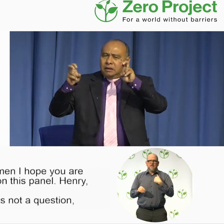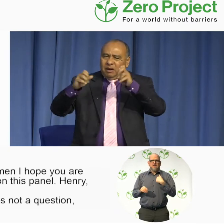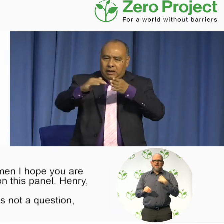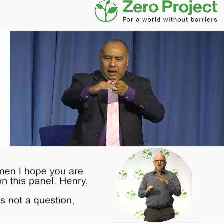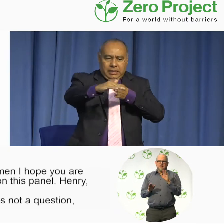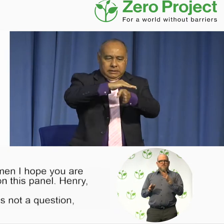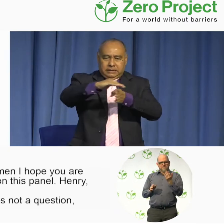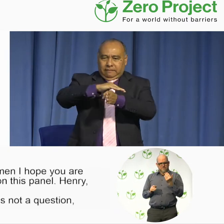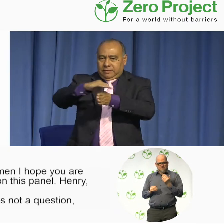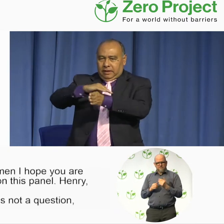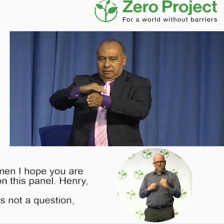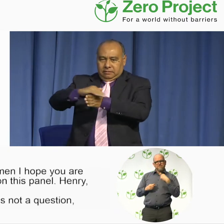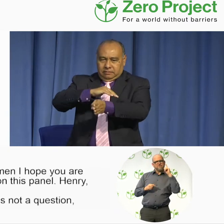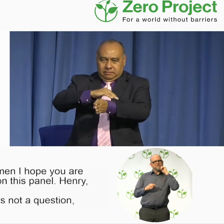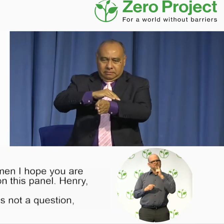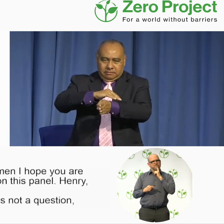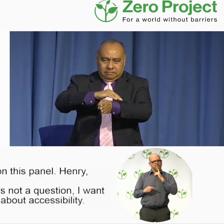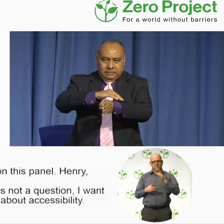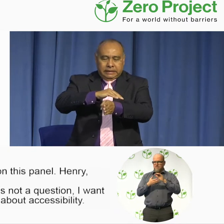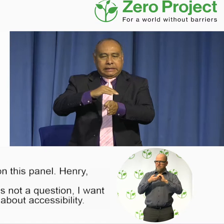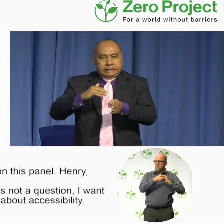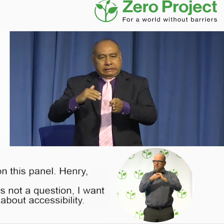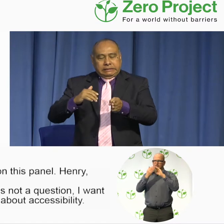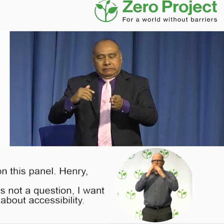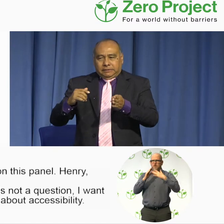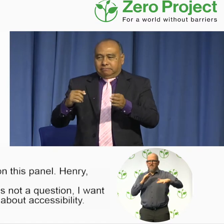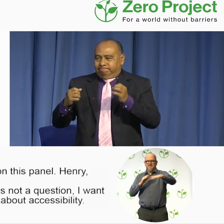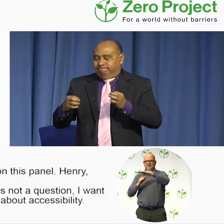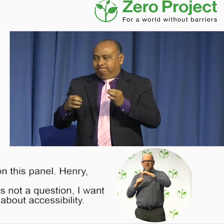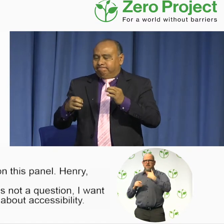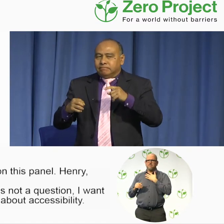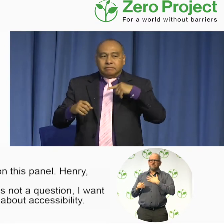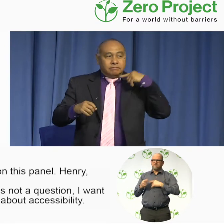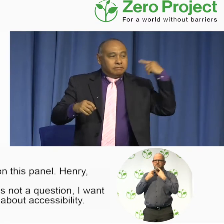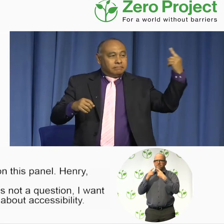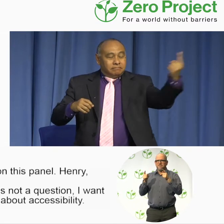deaf community issue about the accessibility.